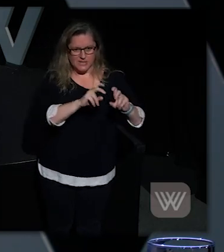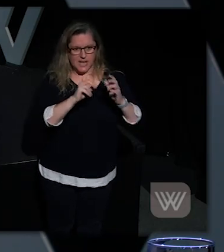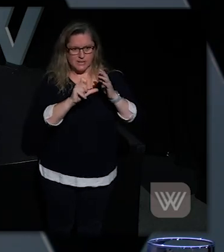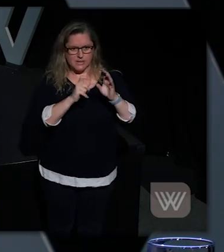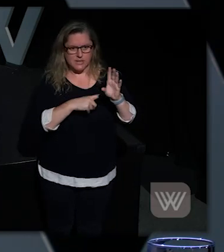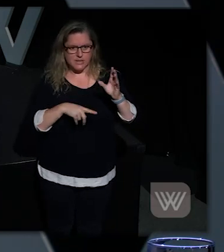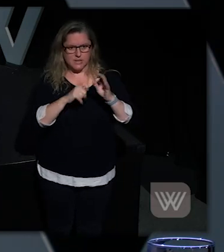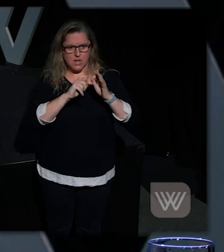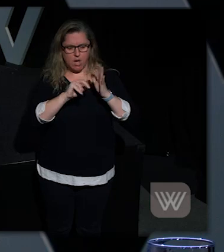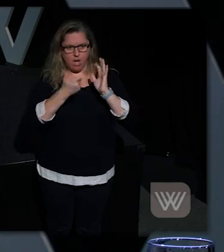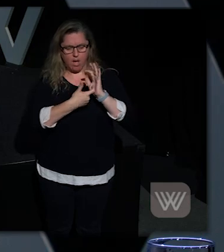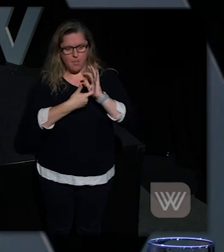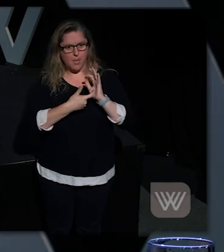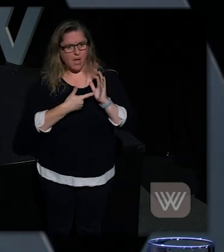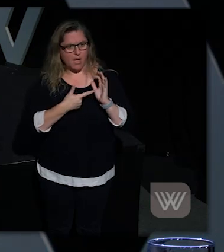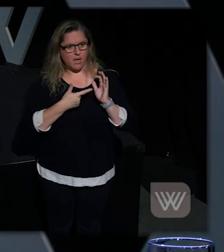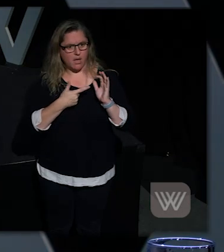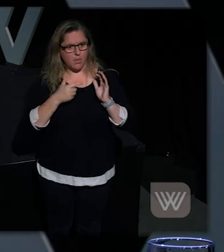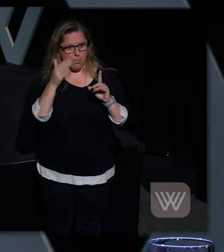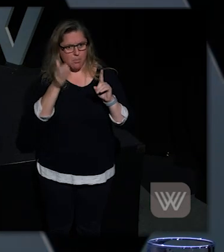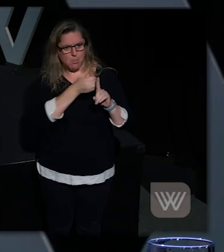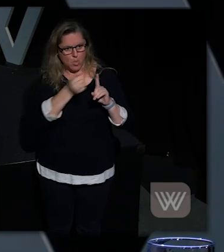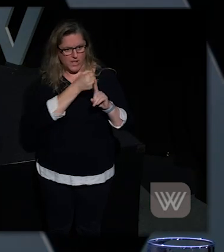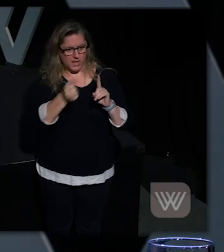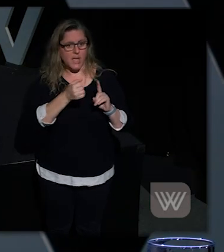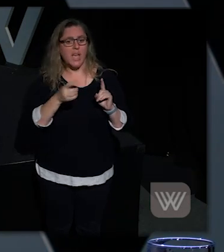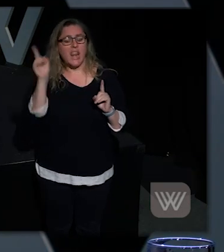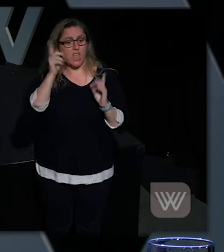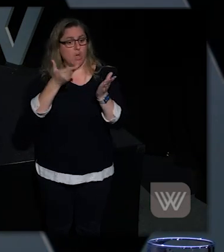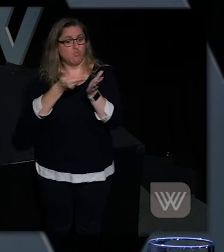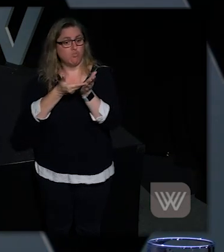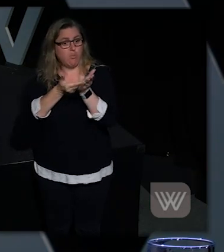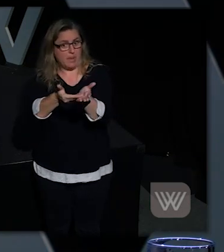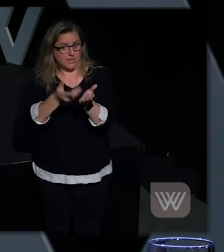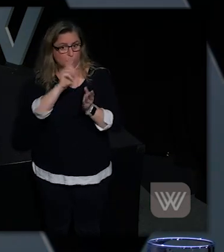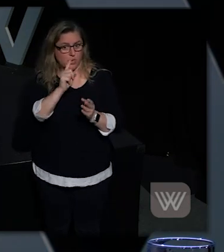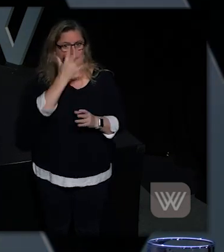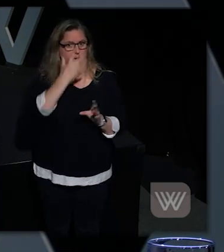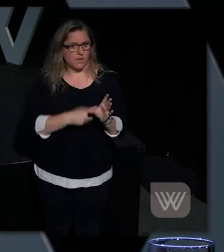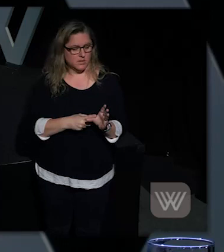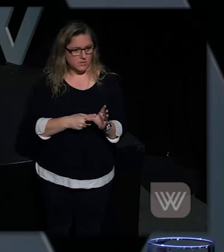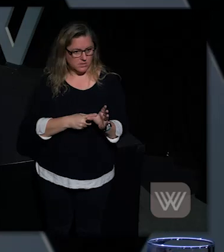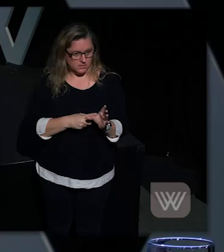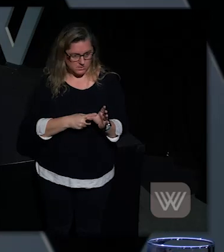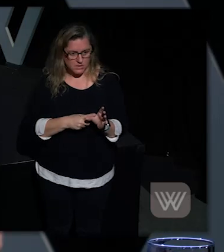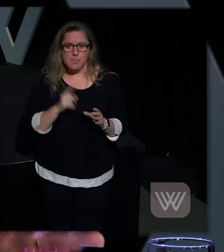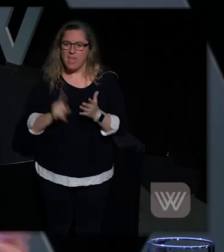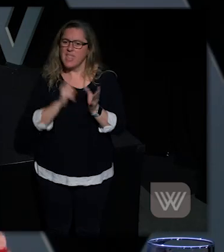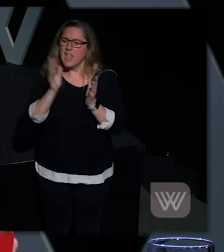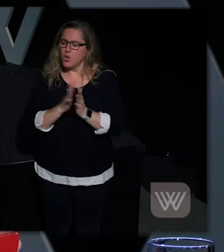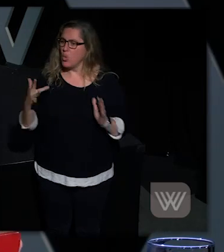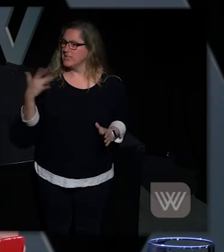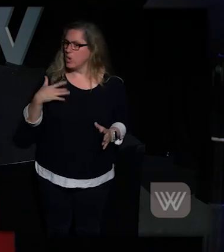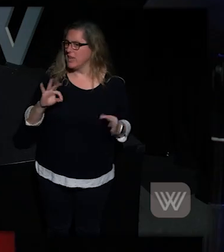ago, and the recommendations came out quite recently, and they've recommended that that's 5 years. But the law exists, it's just not being used properly. And